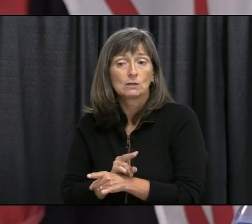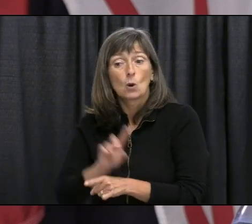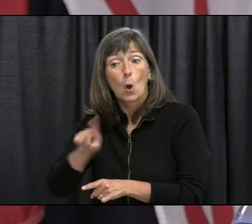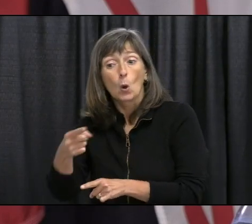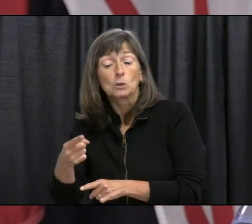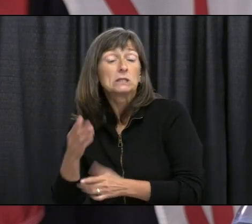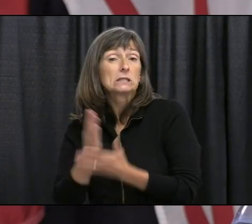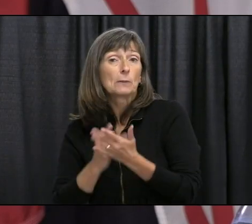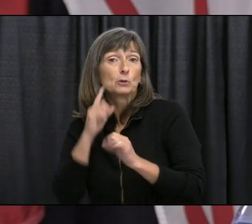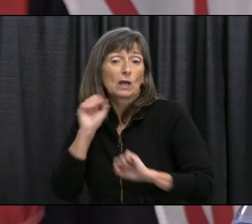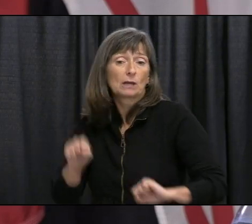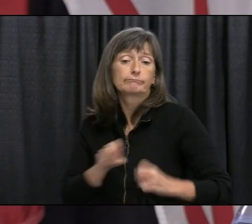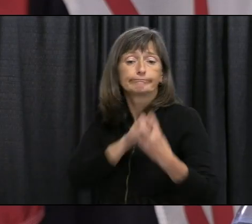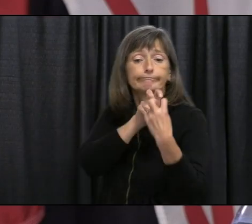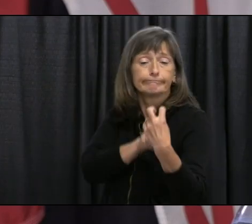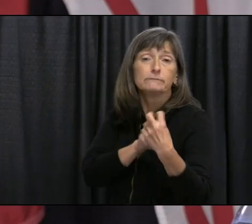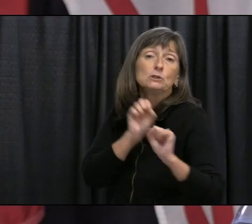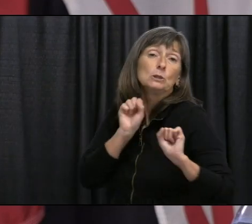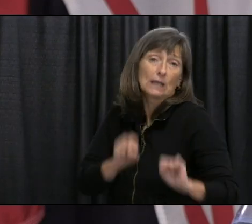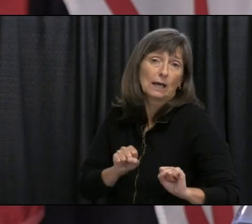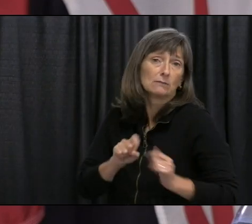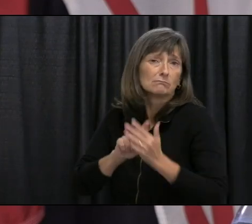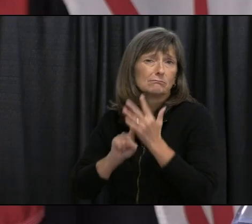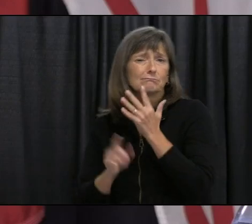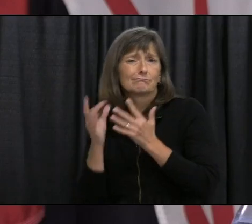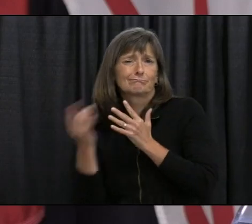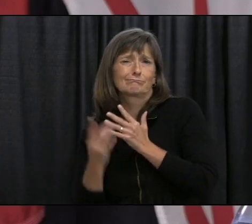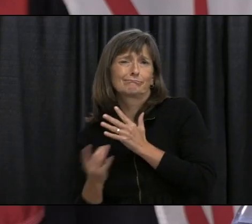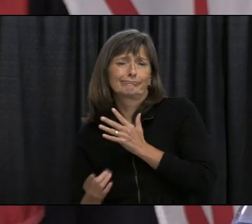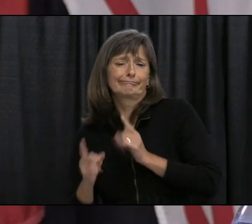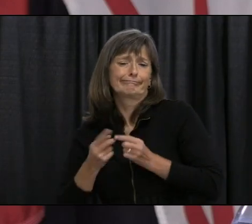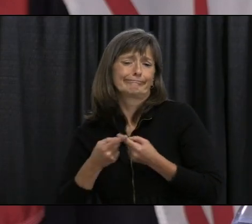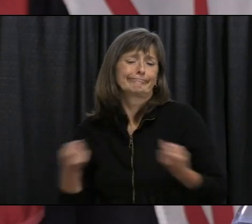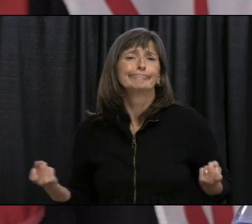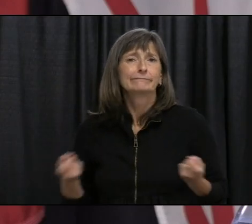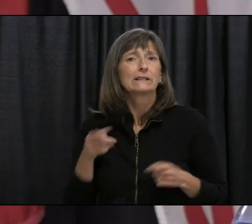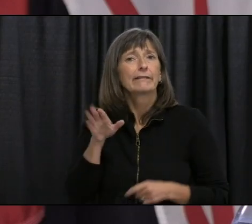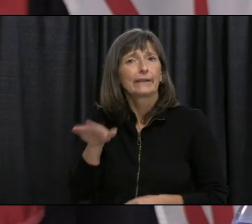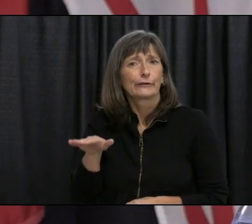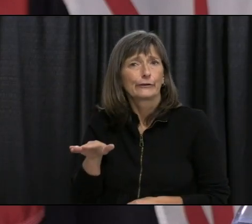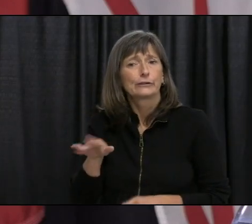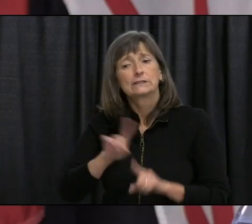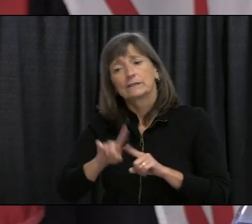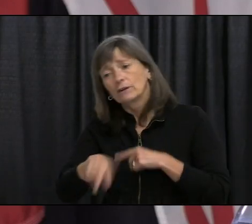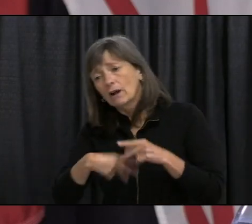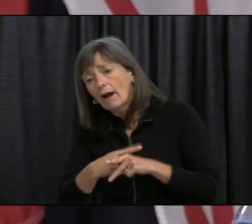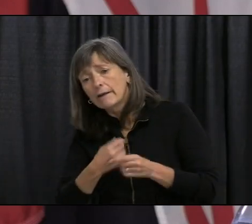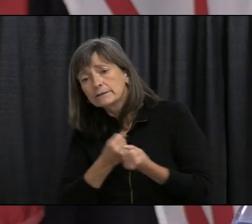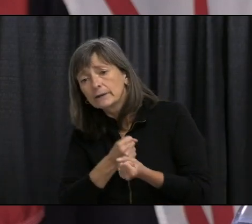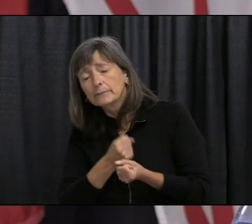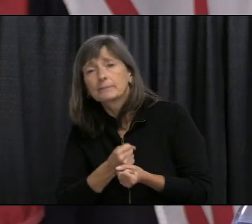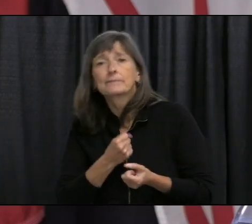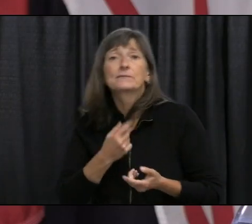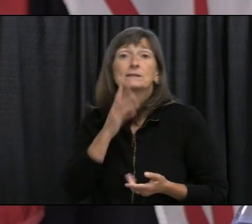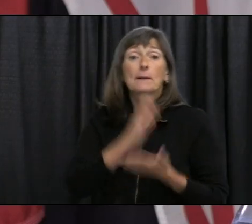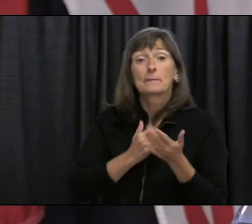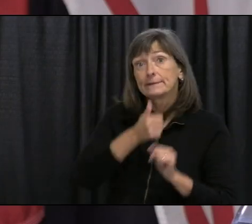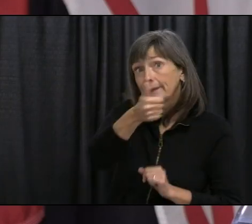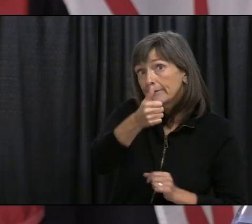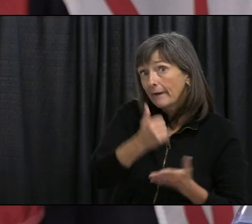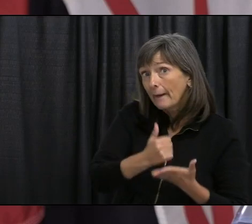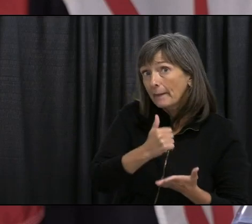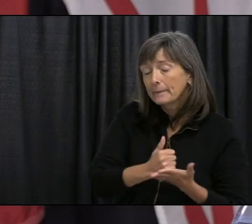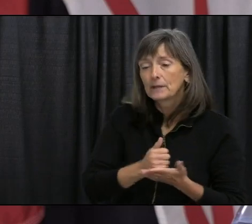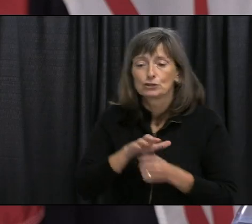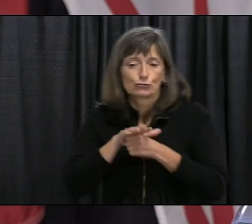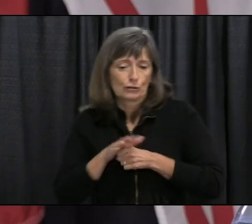online. There's a whole suite of programs and a whole range of activity from simple self-help,